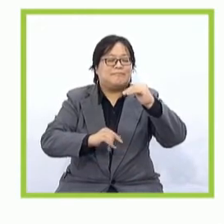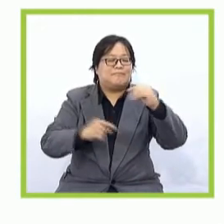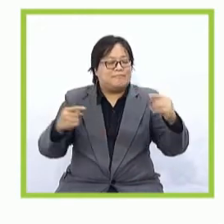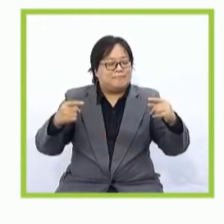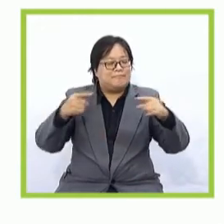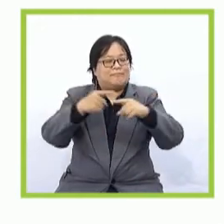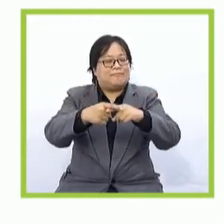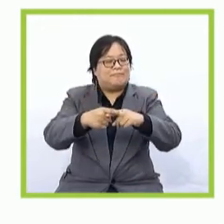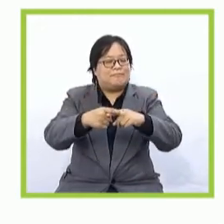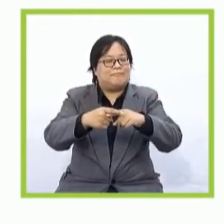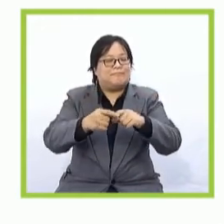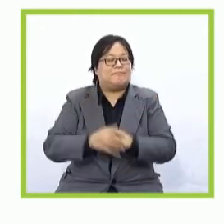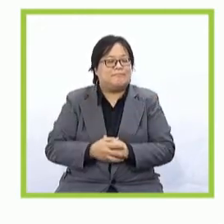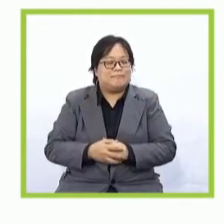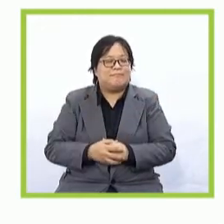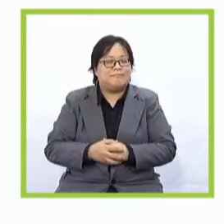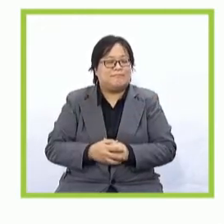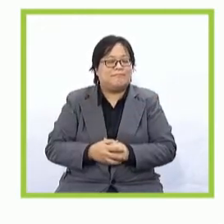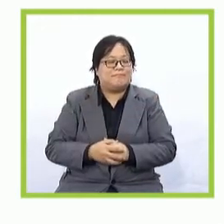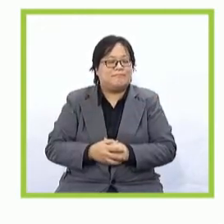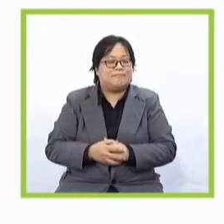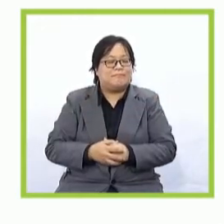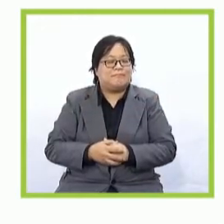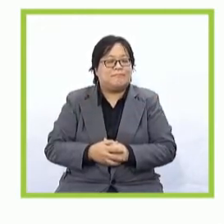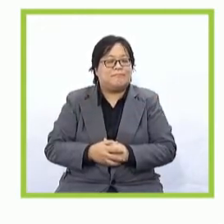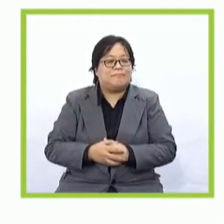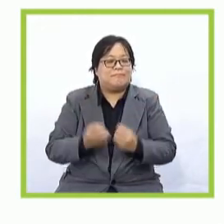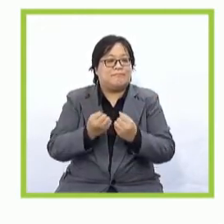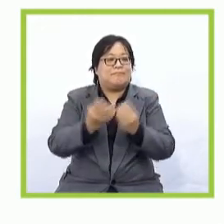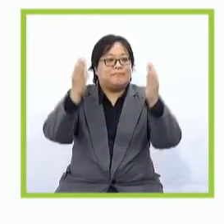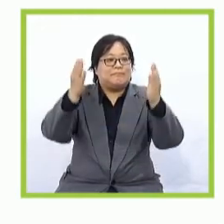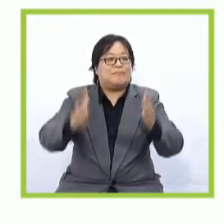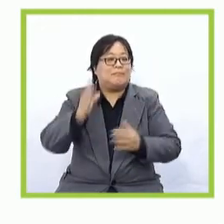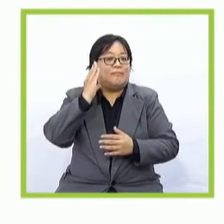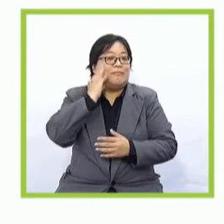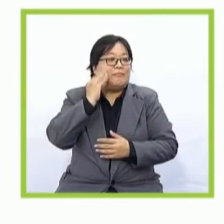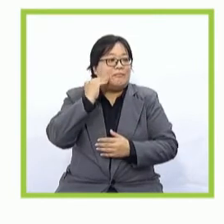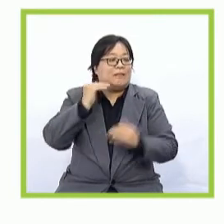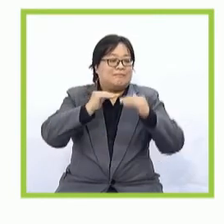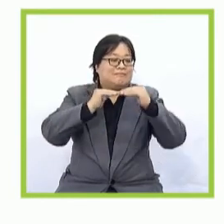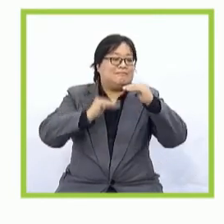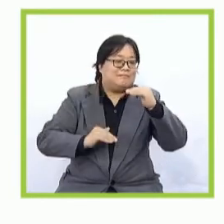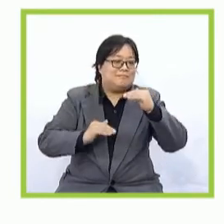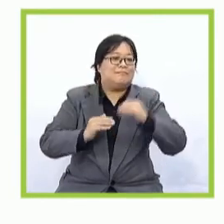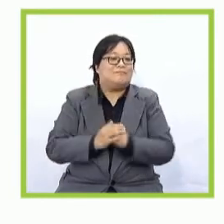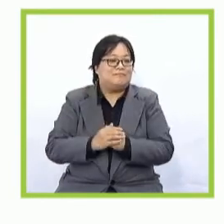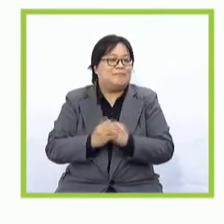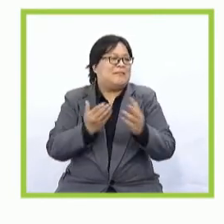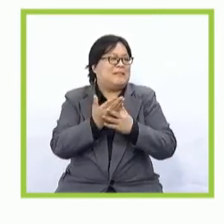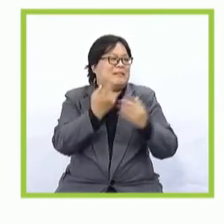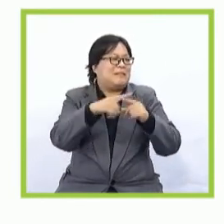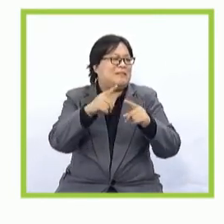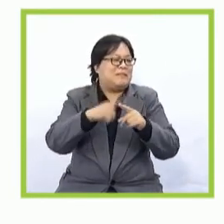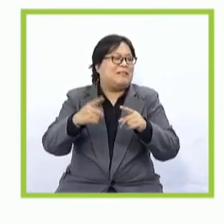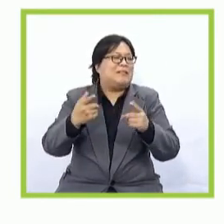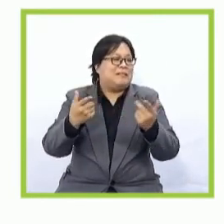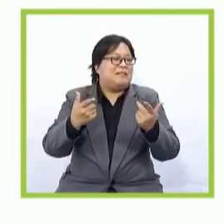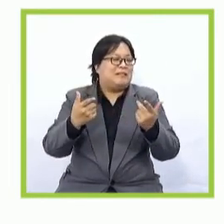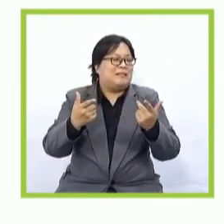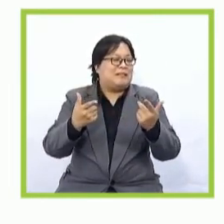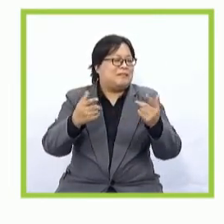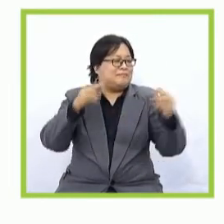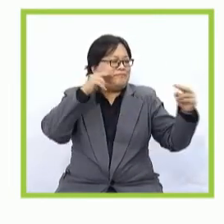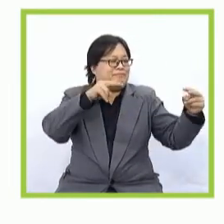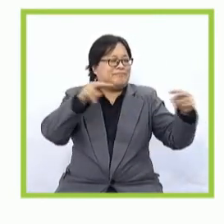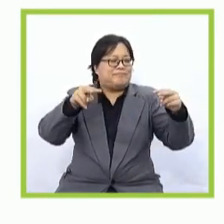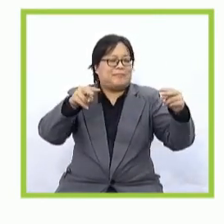intersects, and many people will experience inequality through a number of different